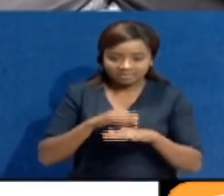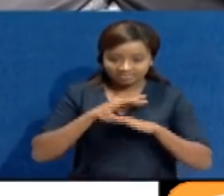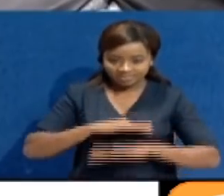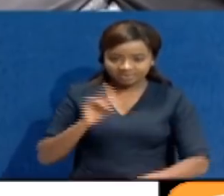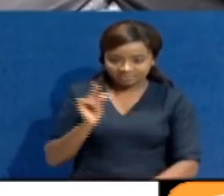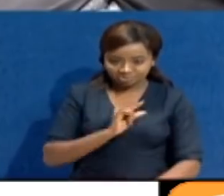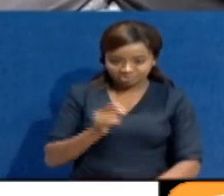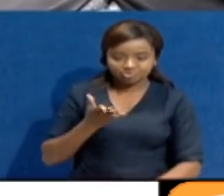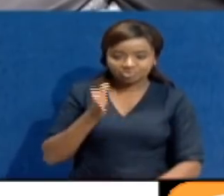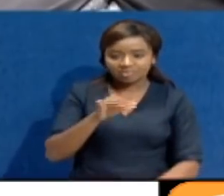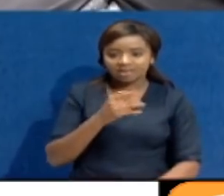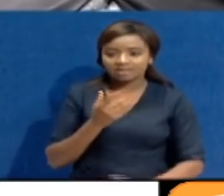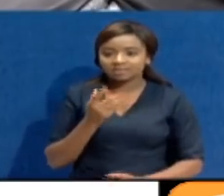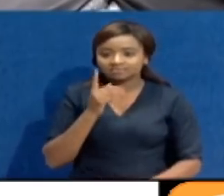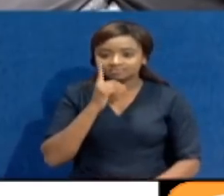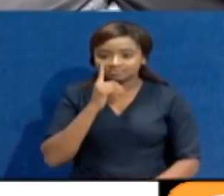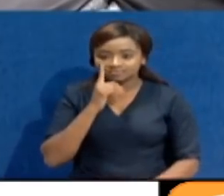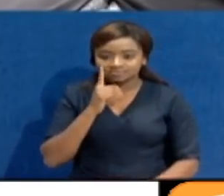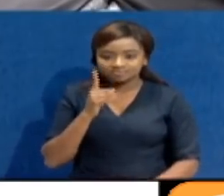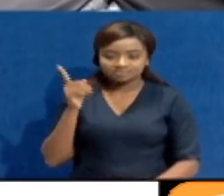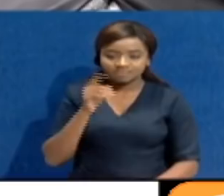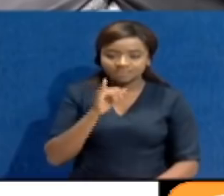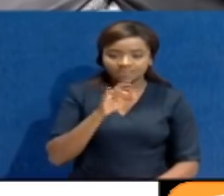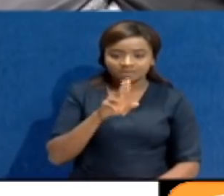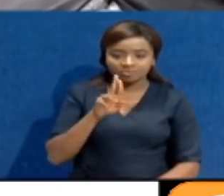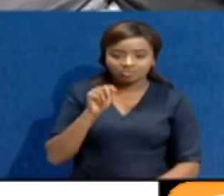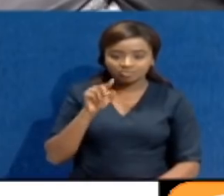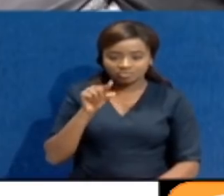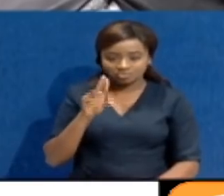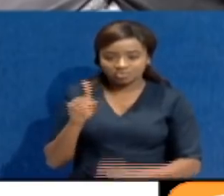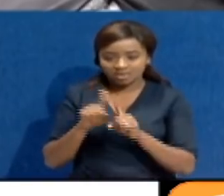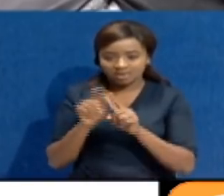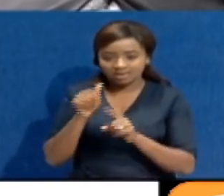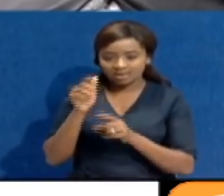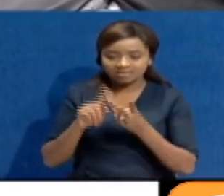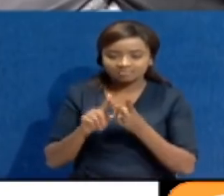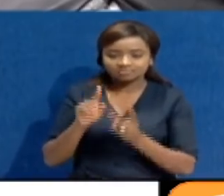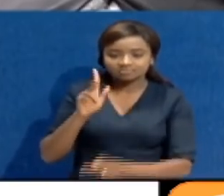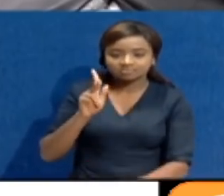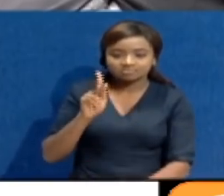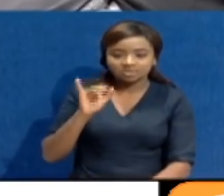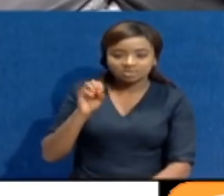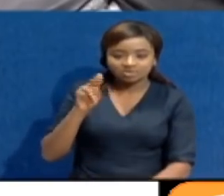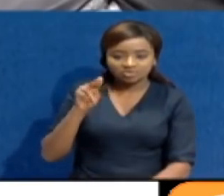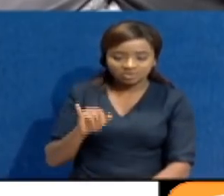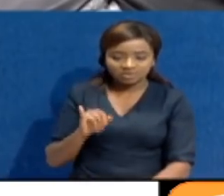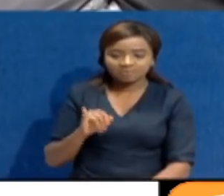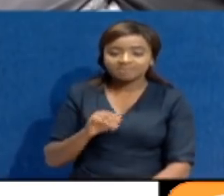this break. We have here with us in studio Senator Irungu Kang’ata, and joining us remotely is Honorable Jeremiah Kioni.